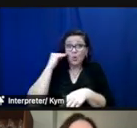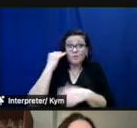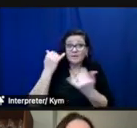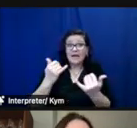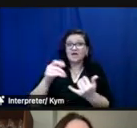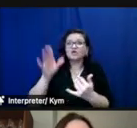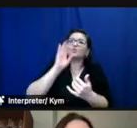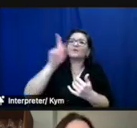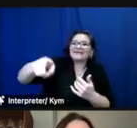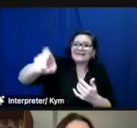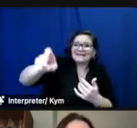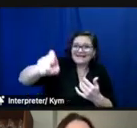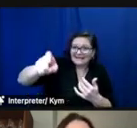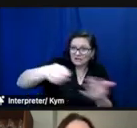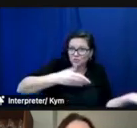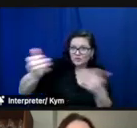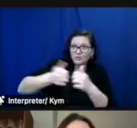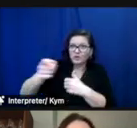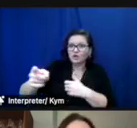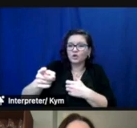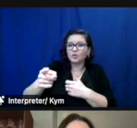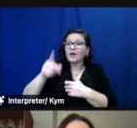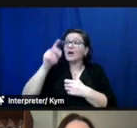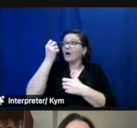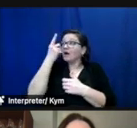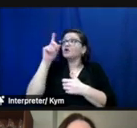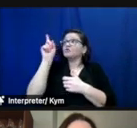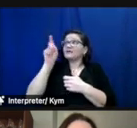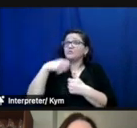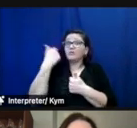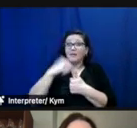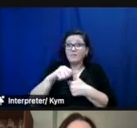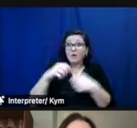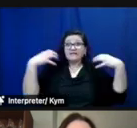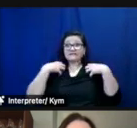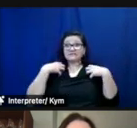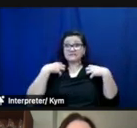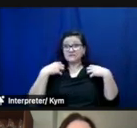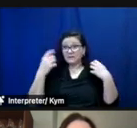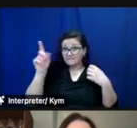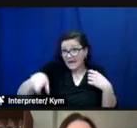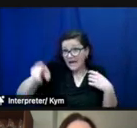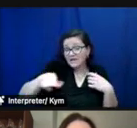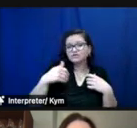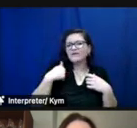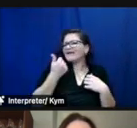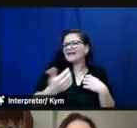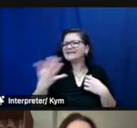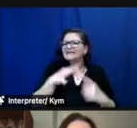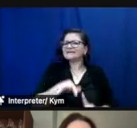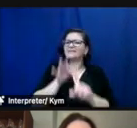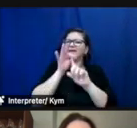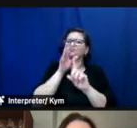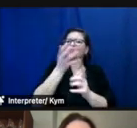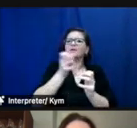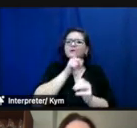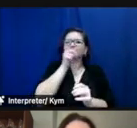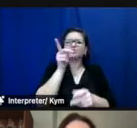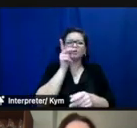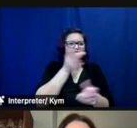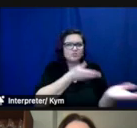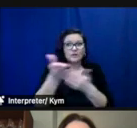But you have to be able to carry it, right? So what would those things be? Do you have anything special that you would want to make sure you took with you wherever you went?